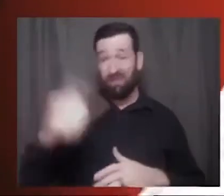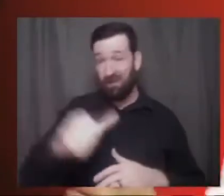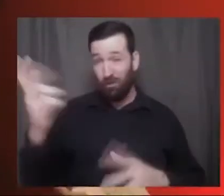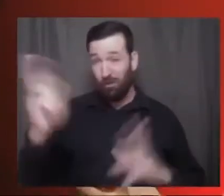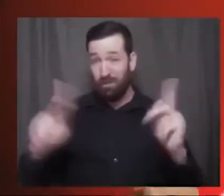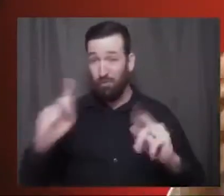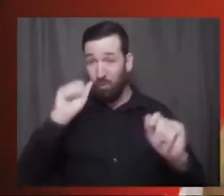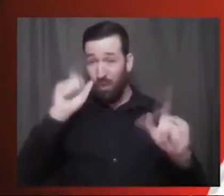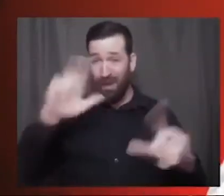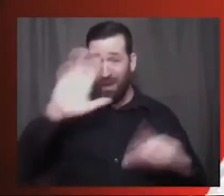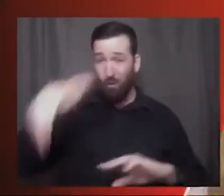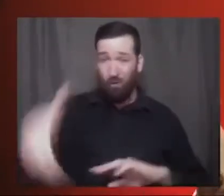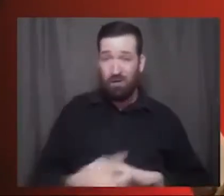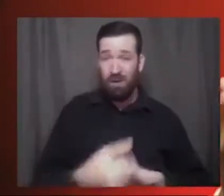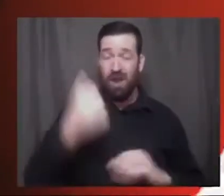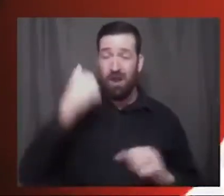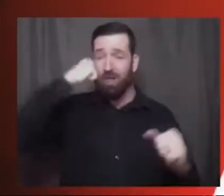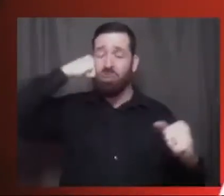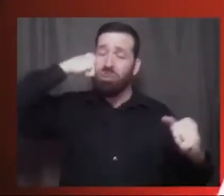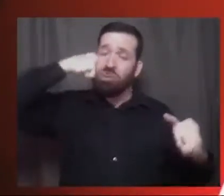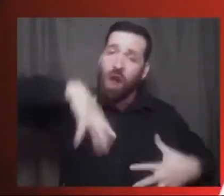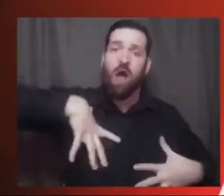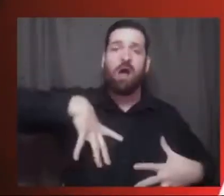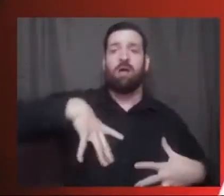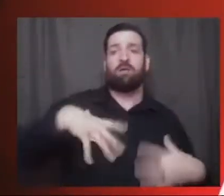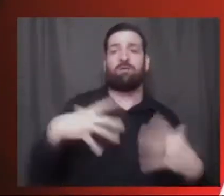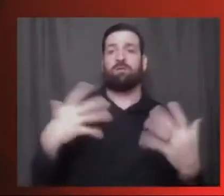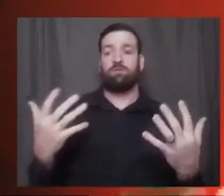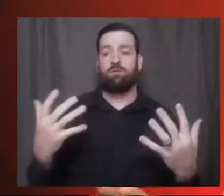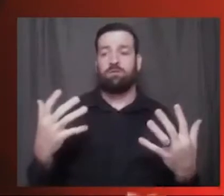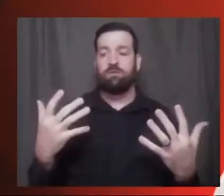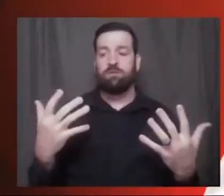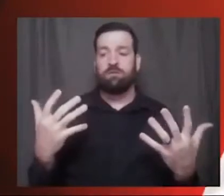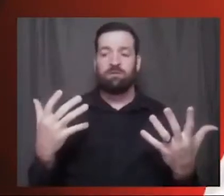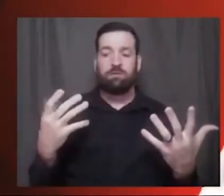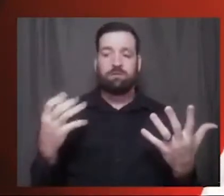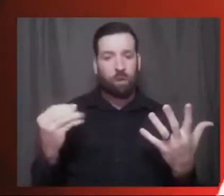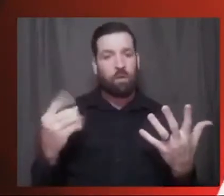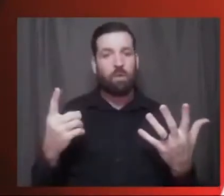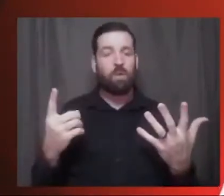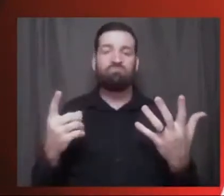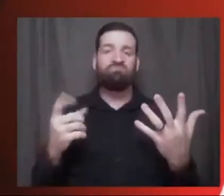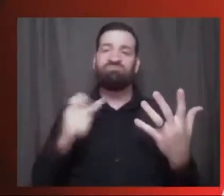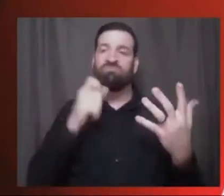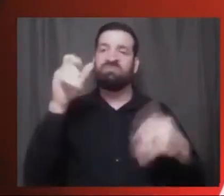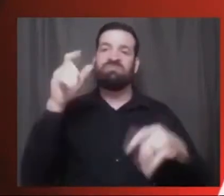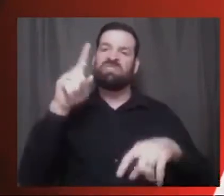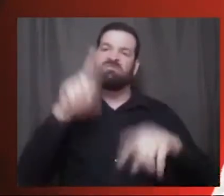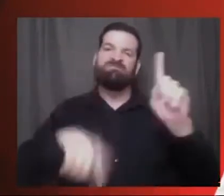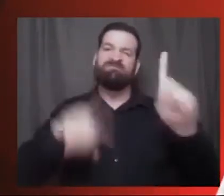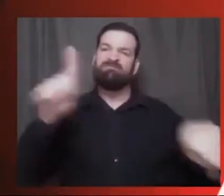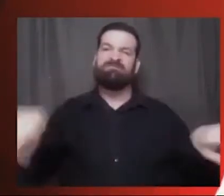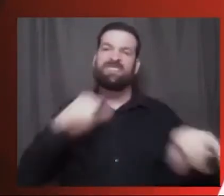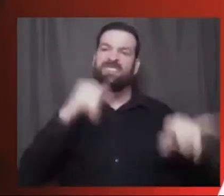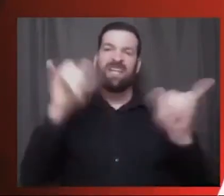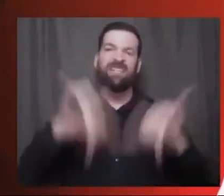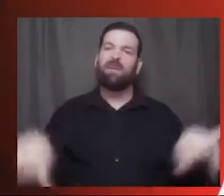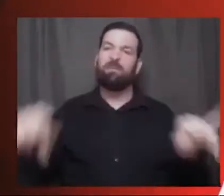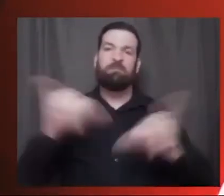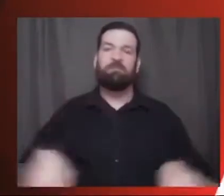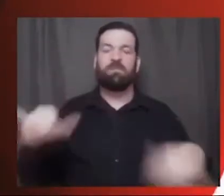whole bed wet. So it's just kind of so one size doesn't fit all. That's the main thing. You know, do